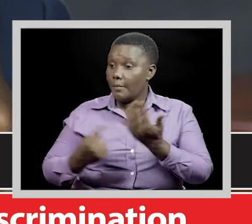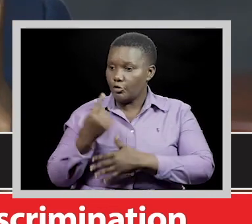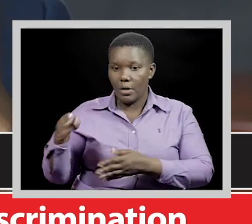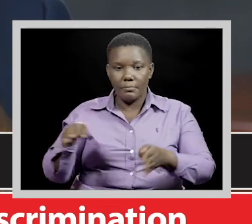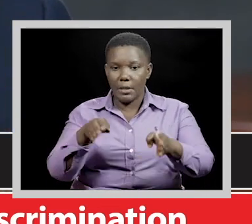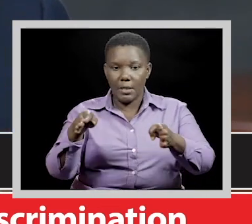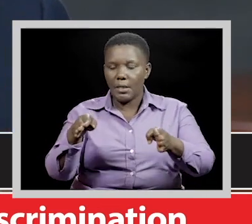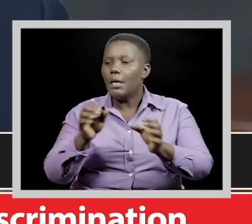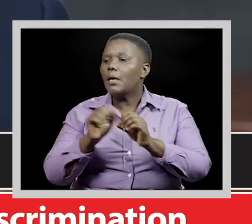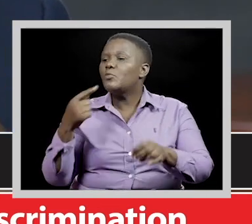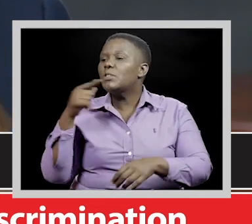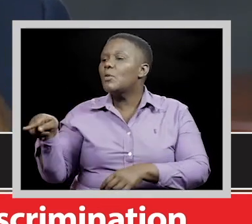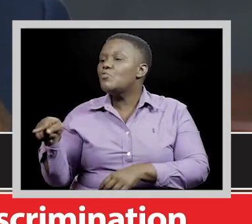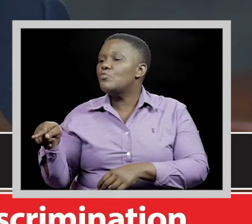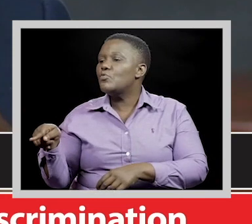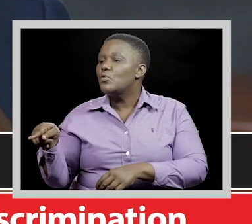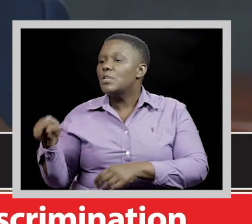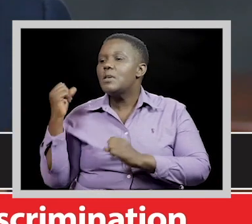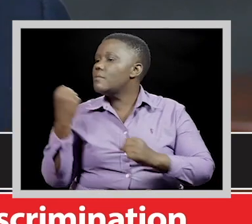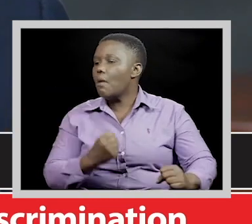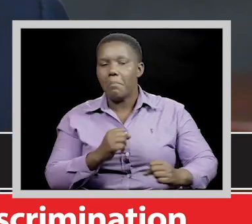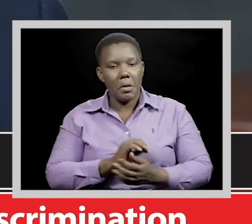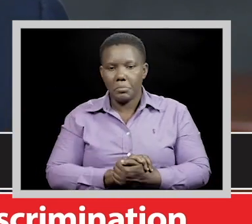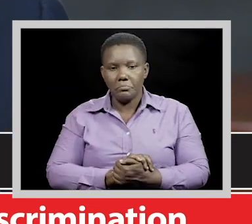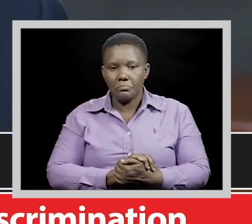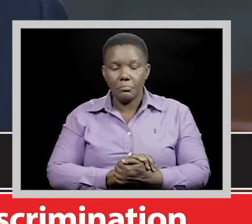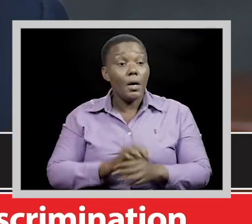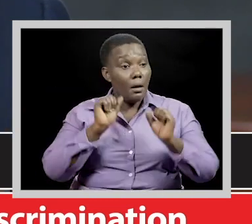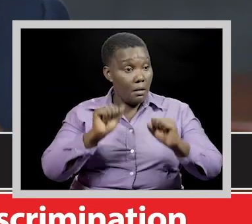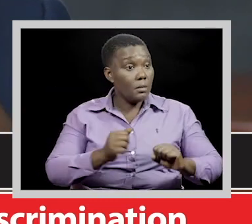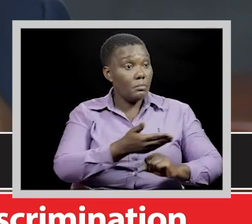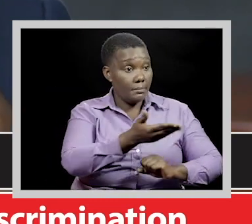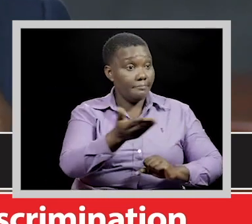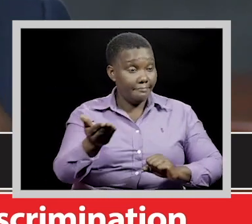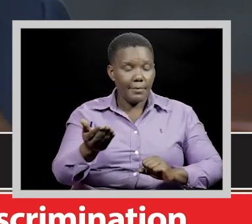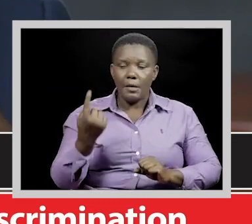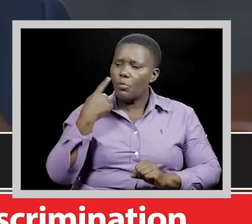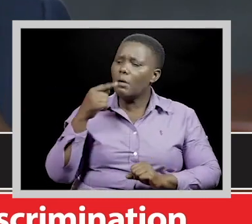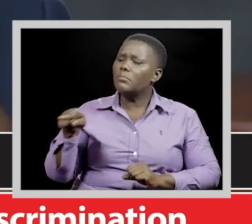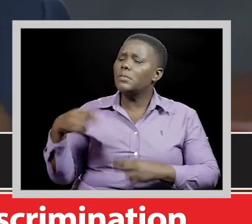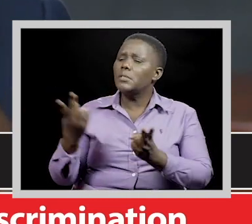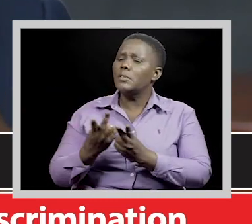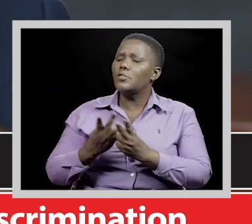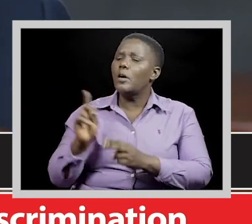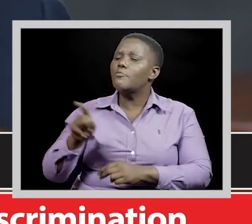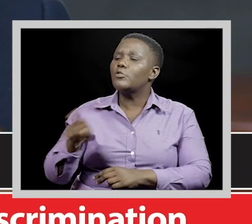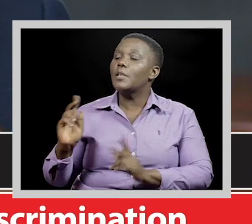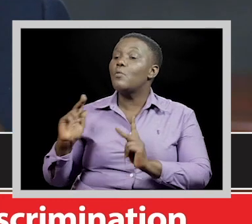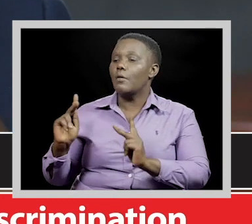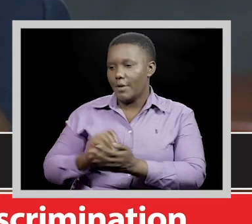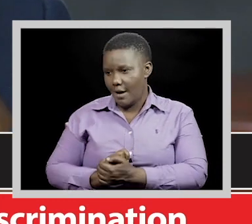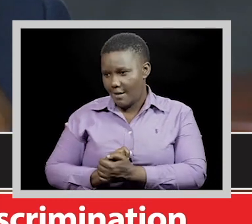that they come from the streets is not the fact that they have committed offenses. Therefore, the court should take them as normal